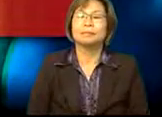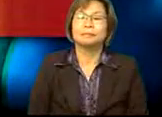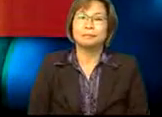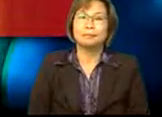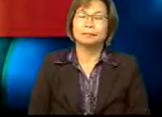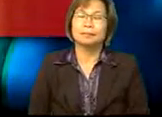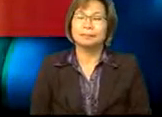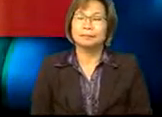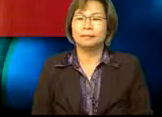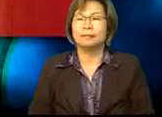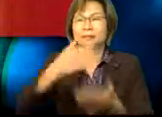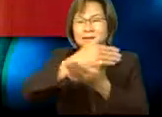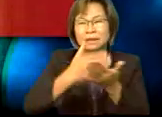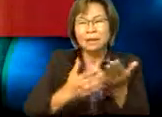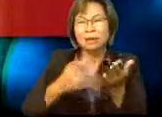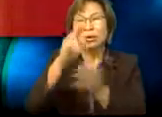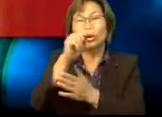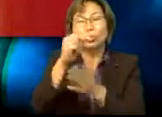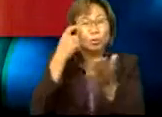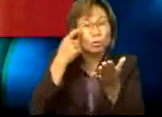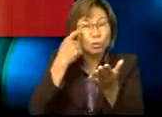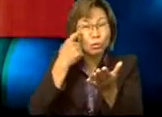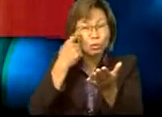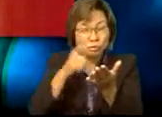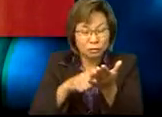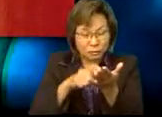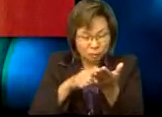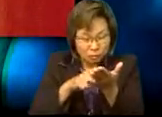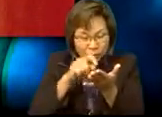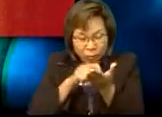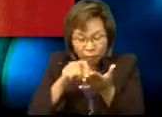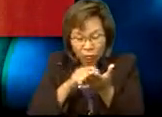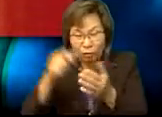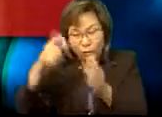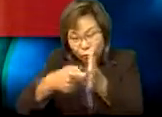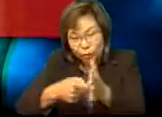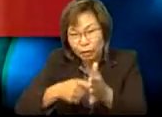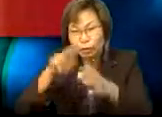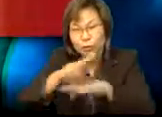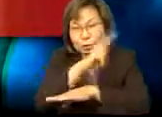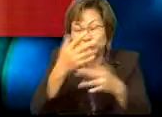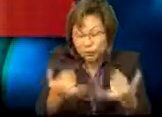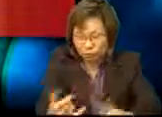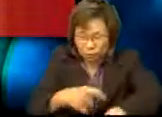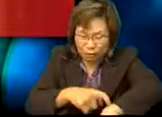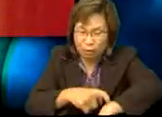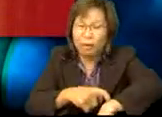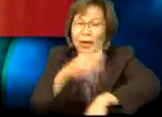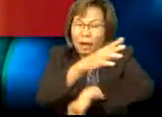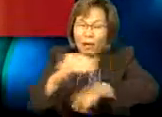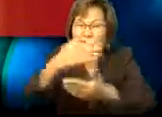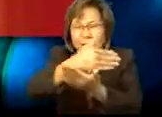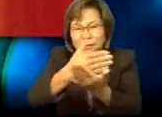Some notes require you to use the present tense, and some to